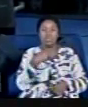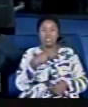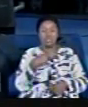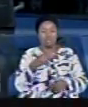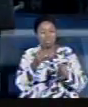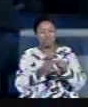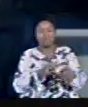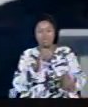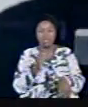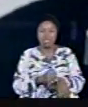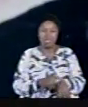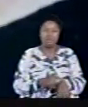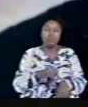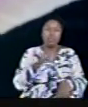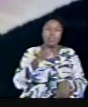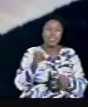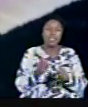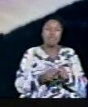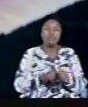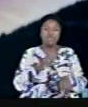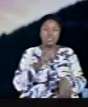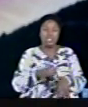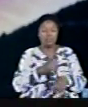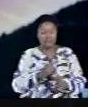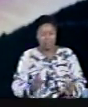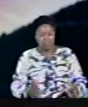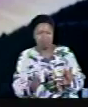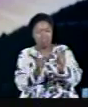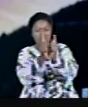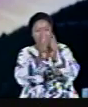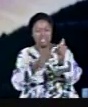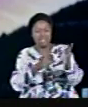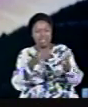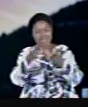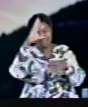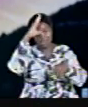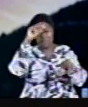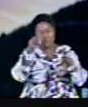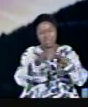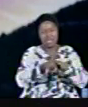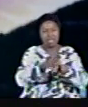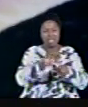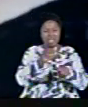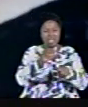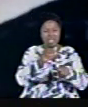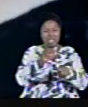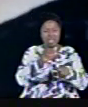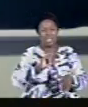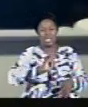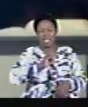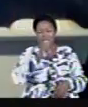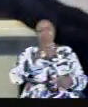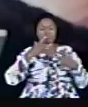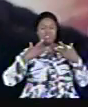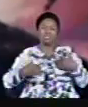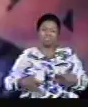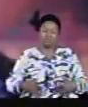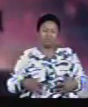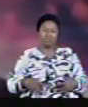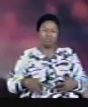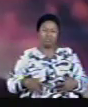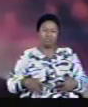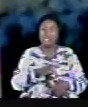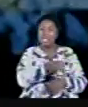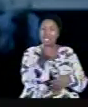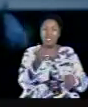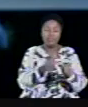I meet brother so and so, I get discouraged. Every time I meet sister so